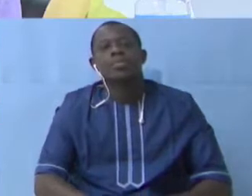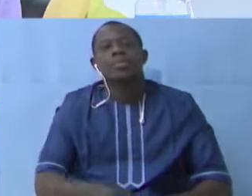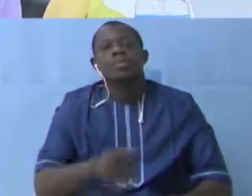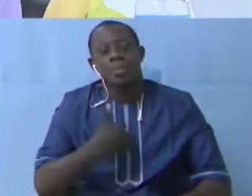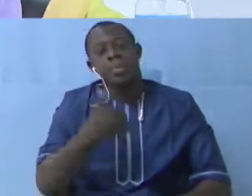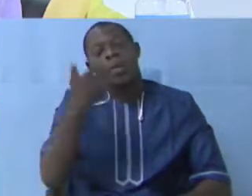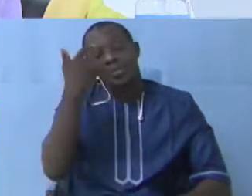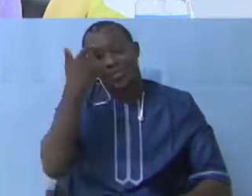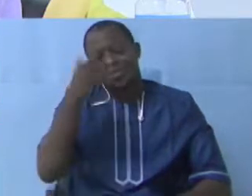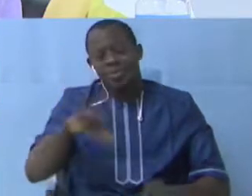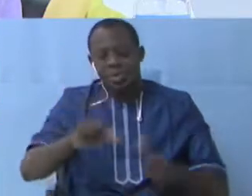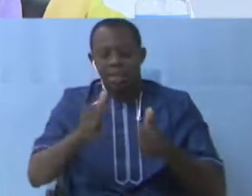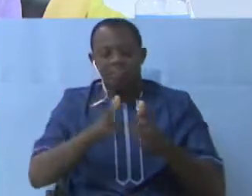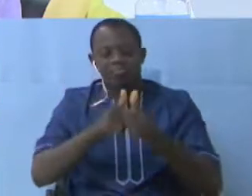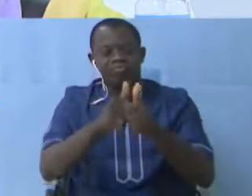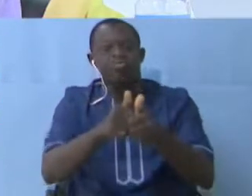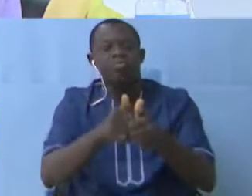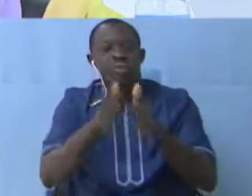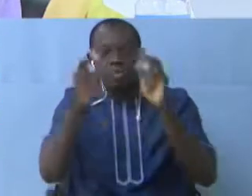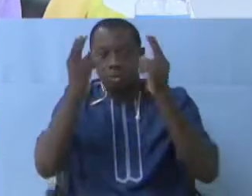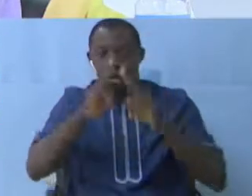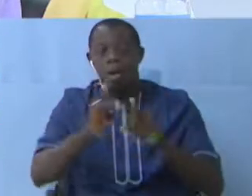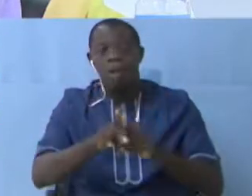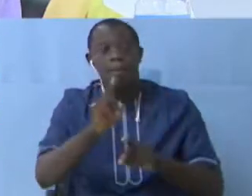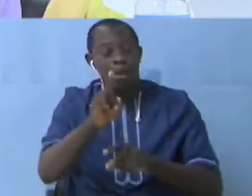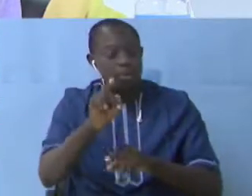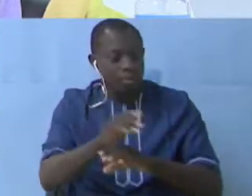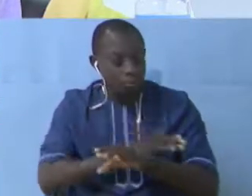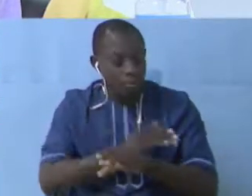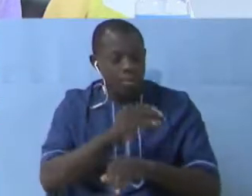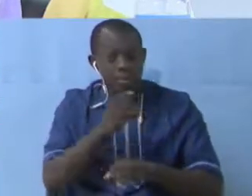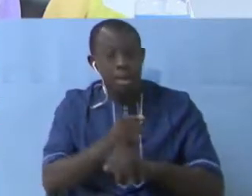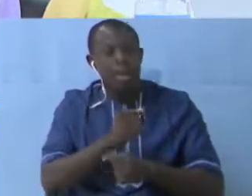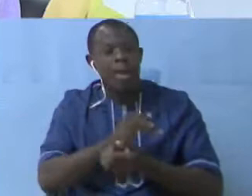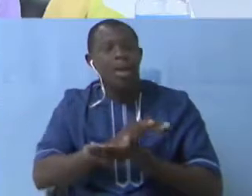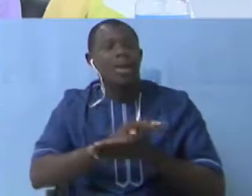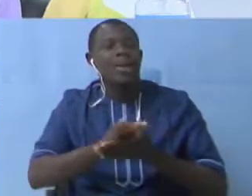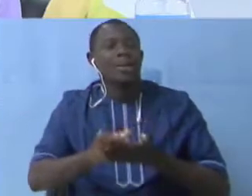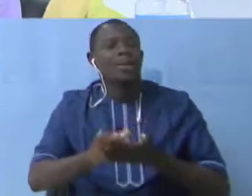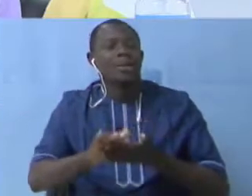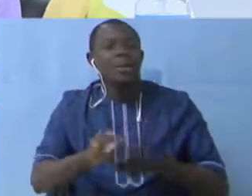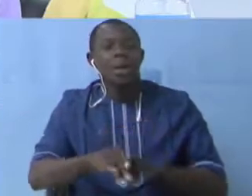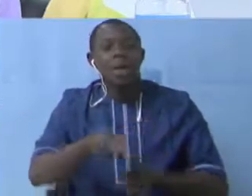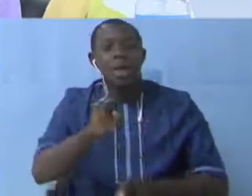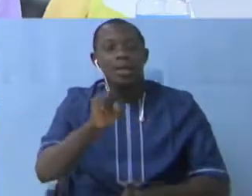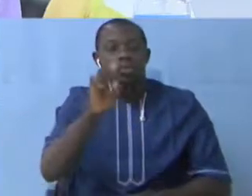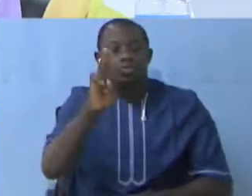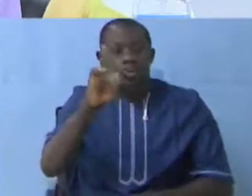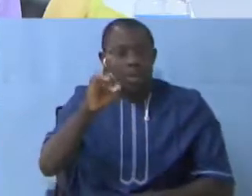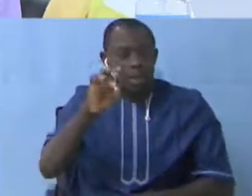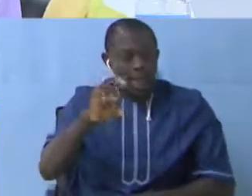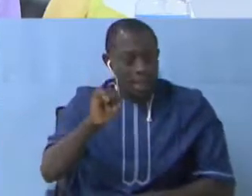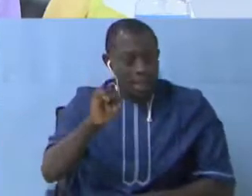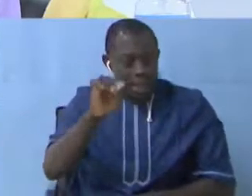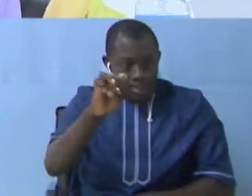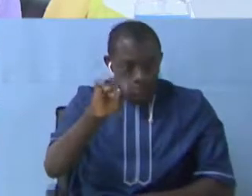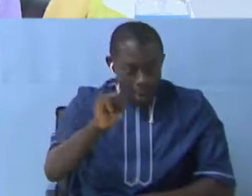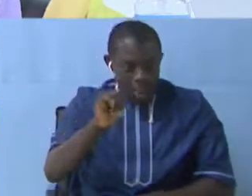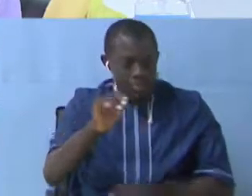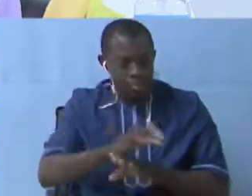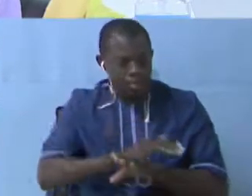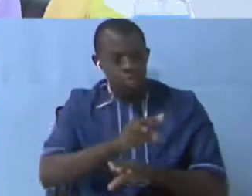that avenue, but it was quite clear that the Supreme Court was not constituted. Supreme